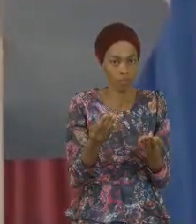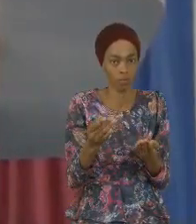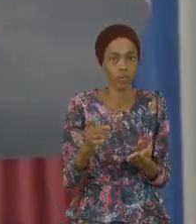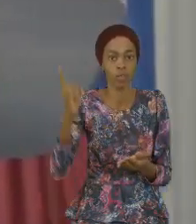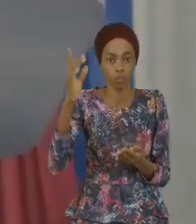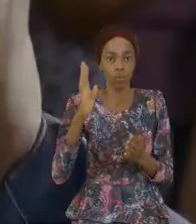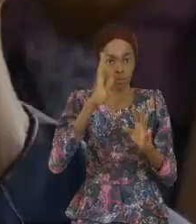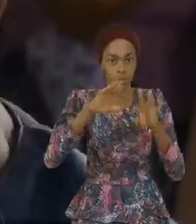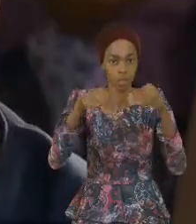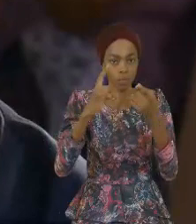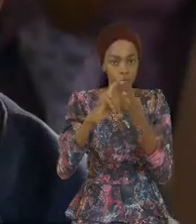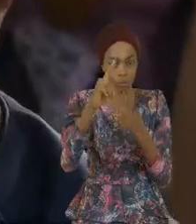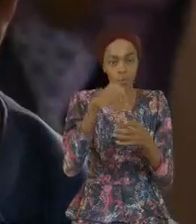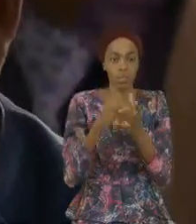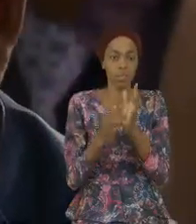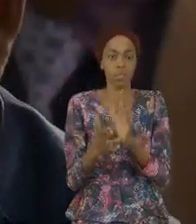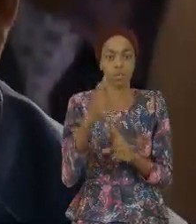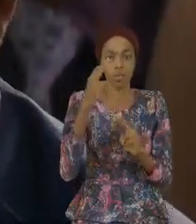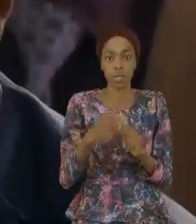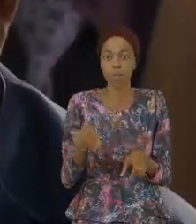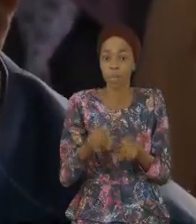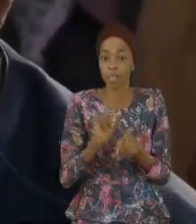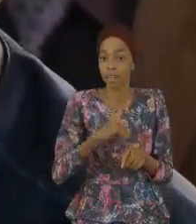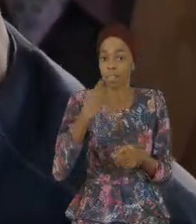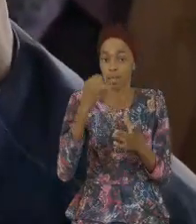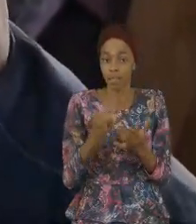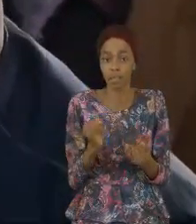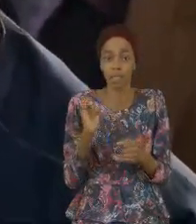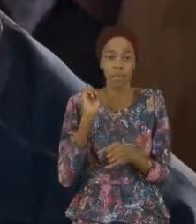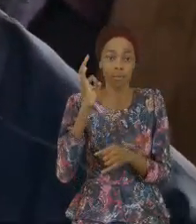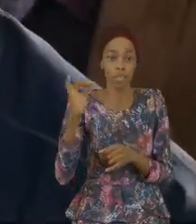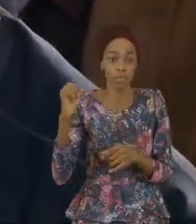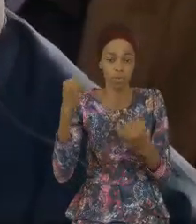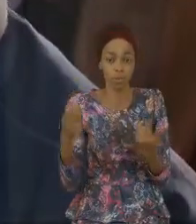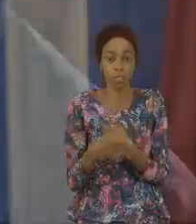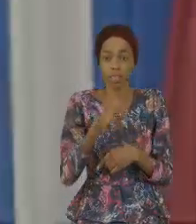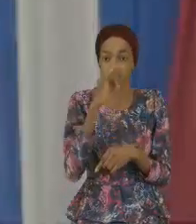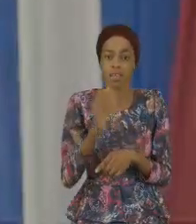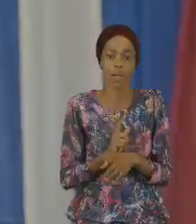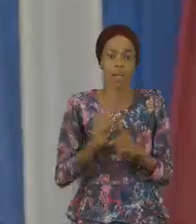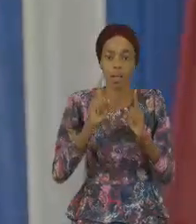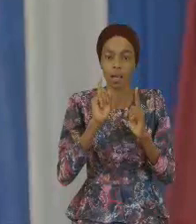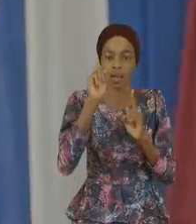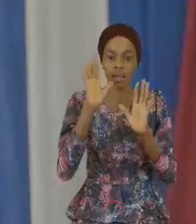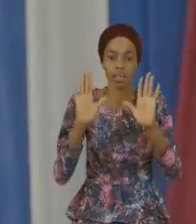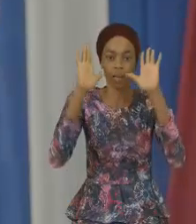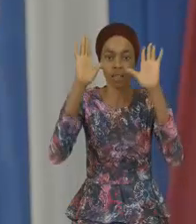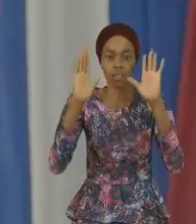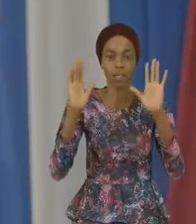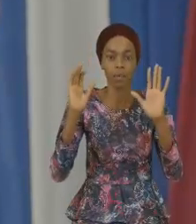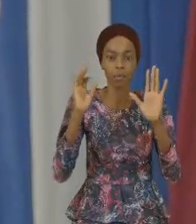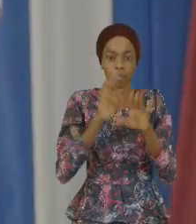it unto you. As I said, the message today is an excellent minister a man